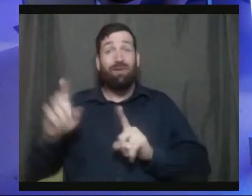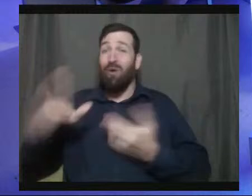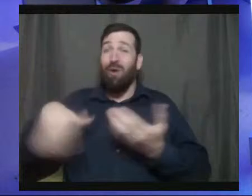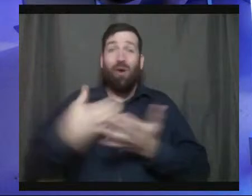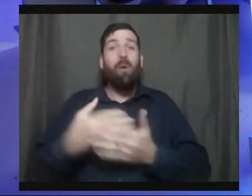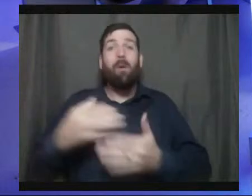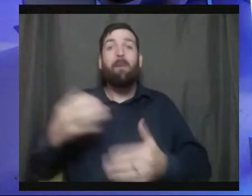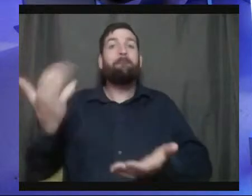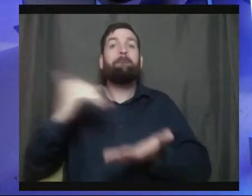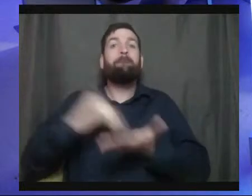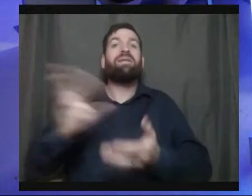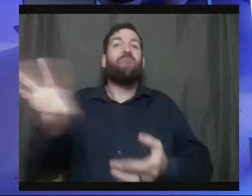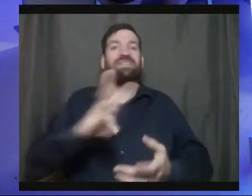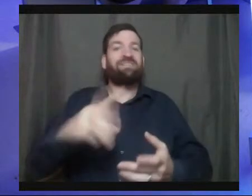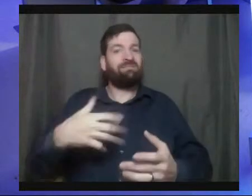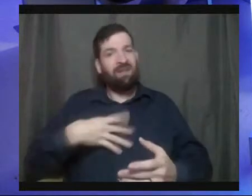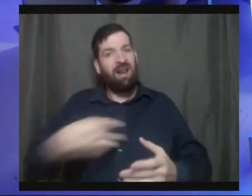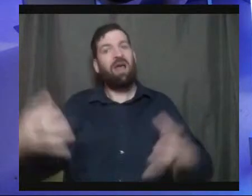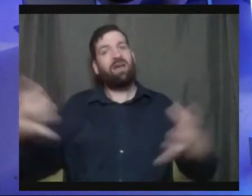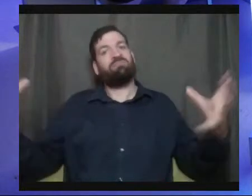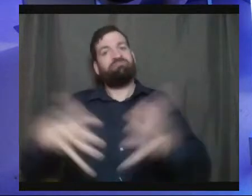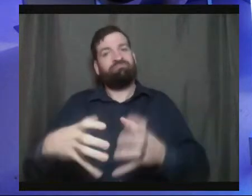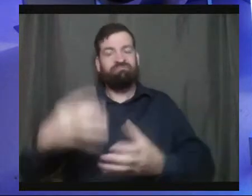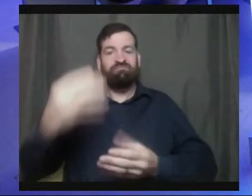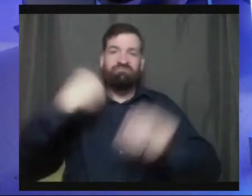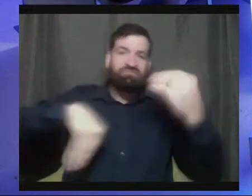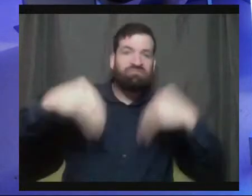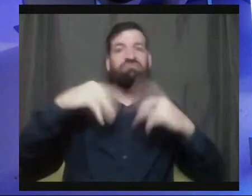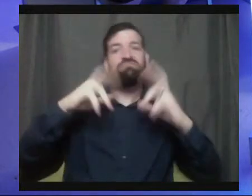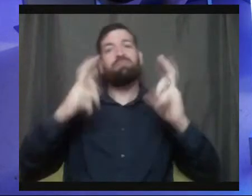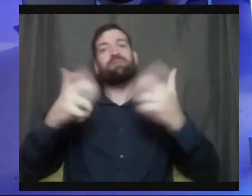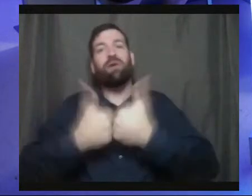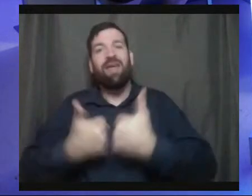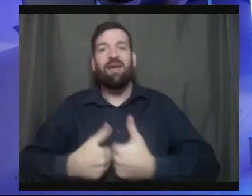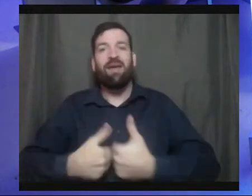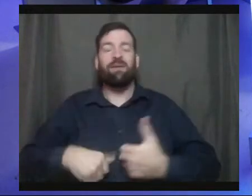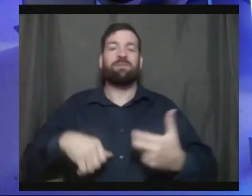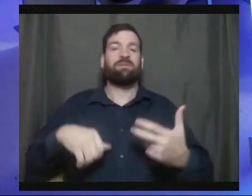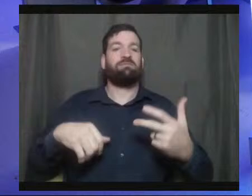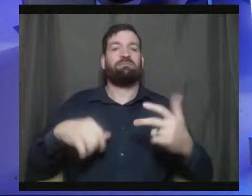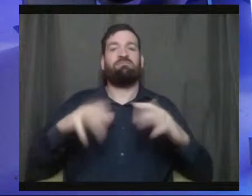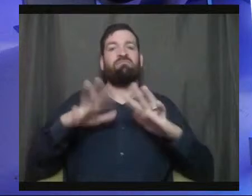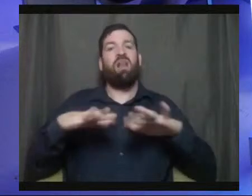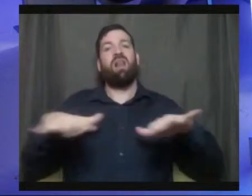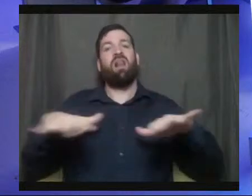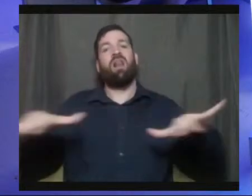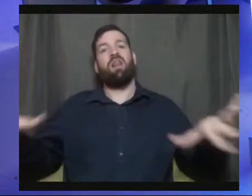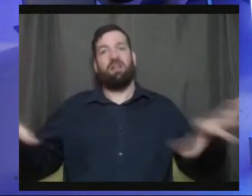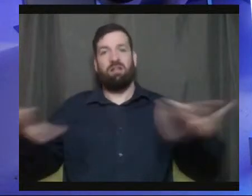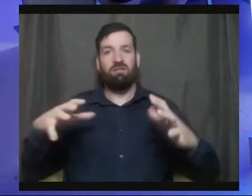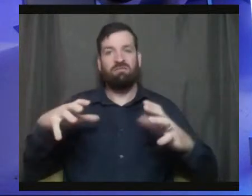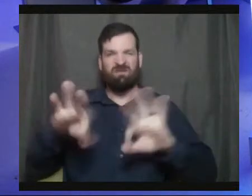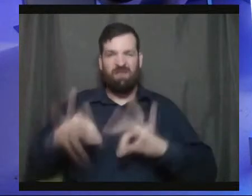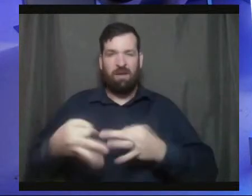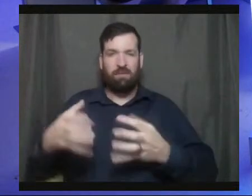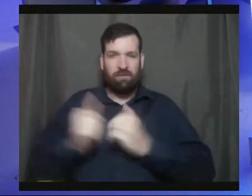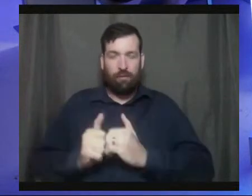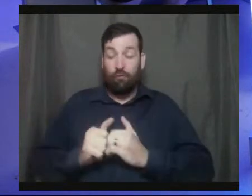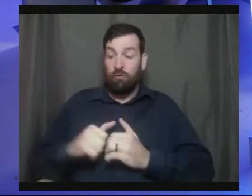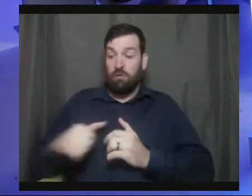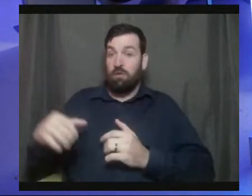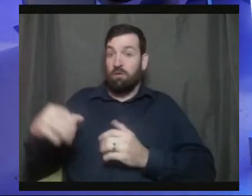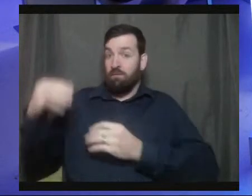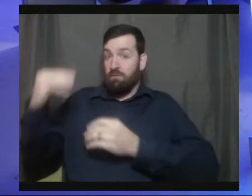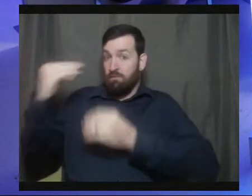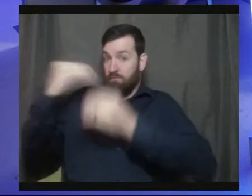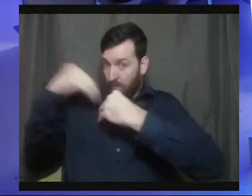talking about, we like to get together. We eat for the basketball games and all sorts of family gatherings, and you start to associate food with feeling good,